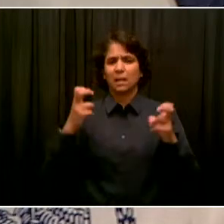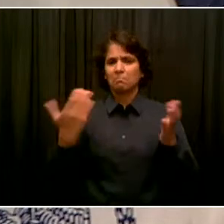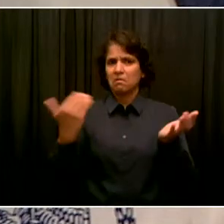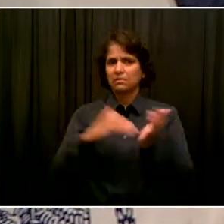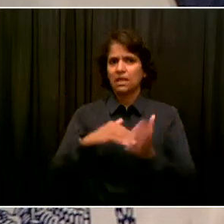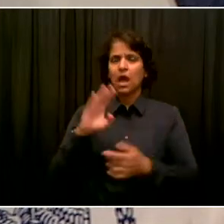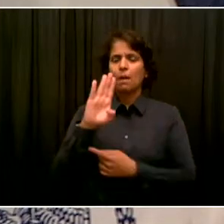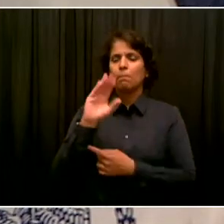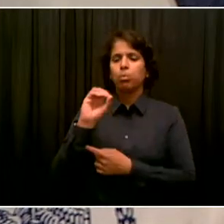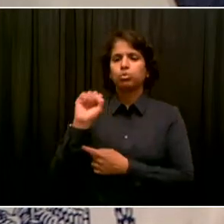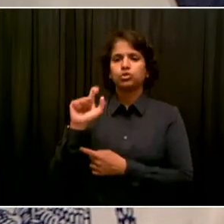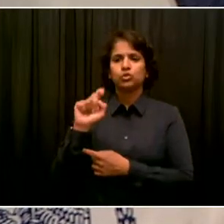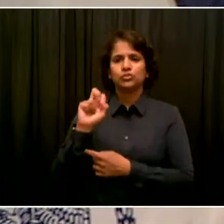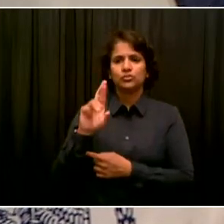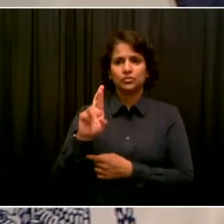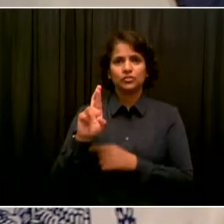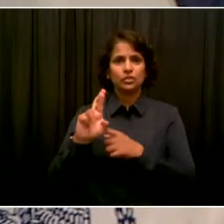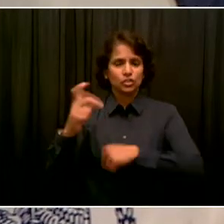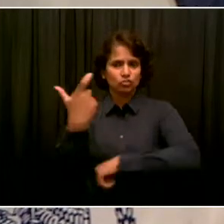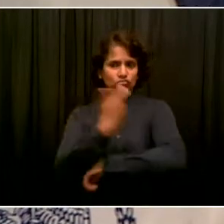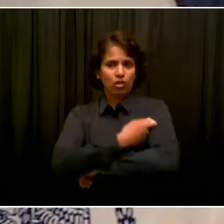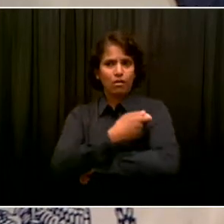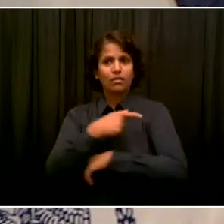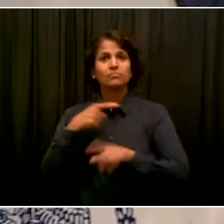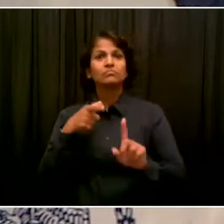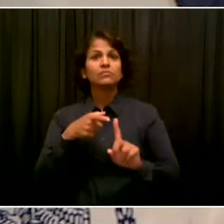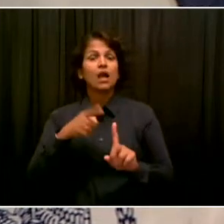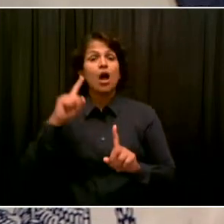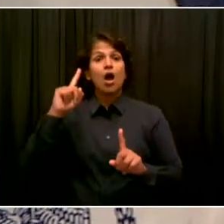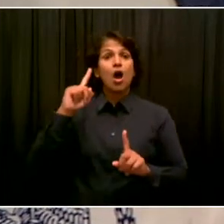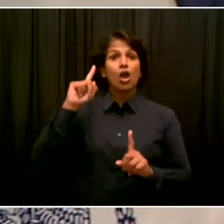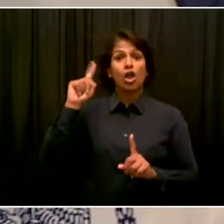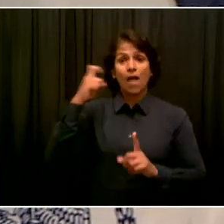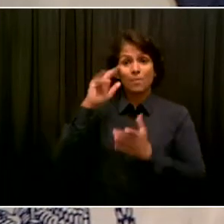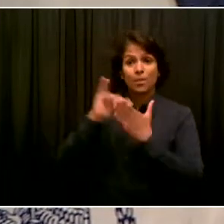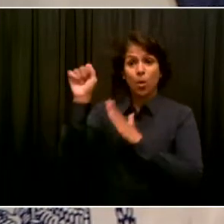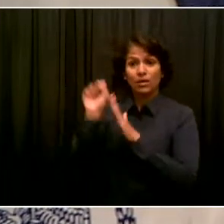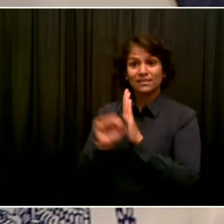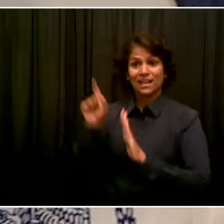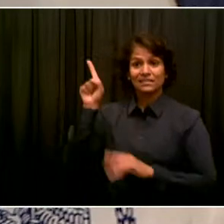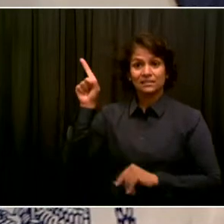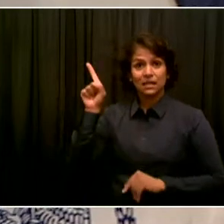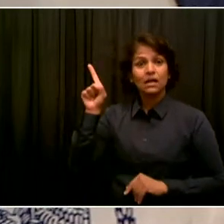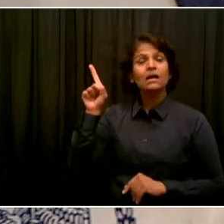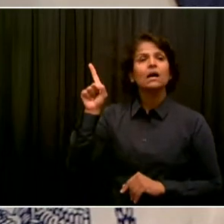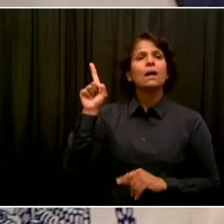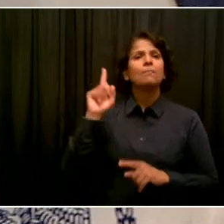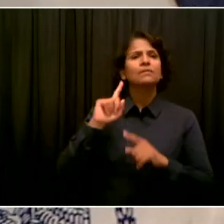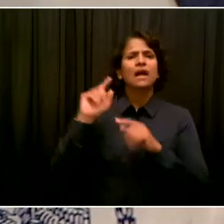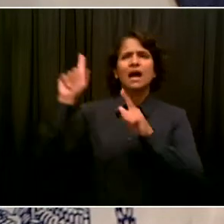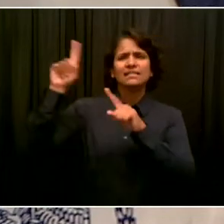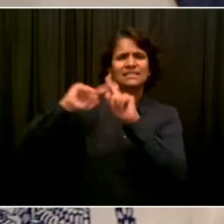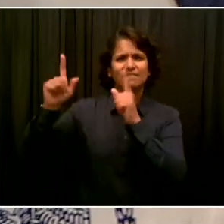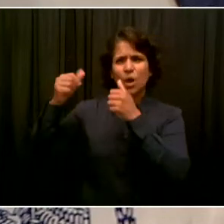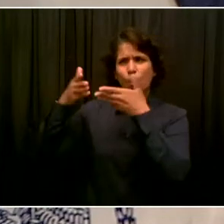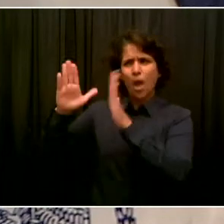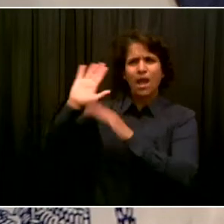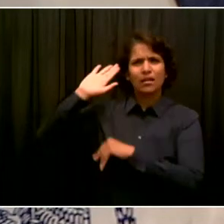current governor, seems to be operating this a little bit differently from the previous governor. I believe she said last week